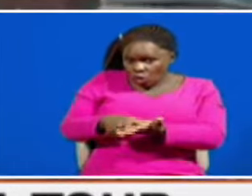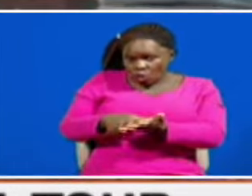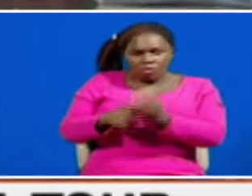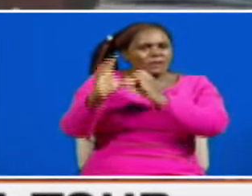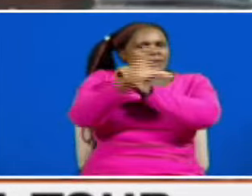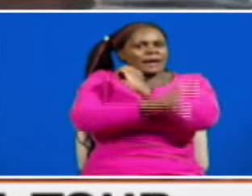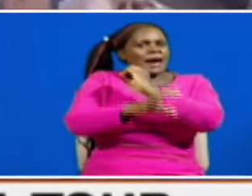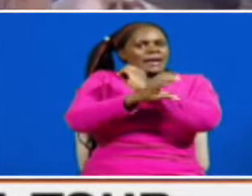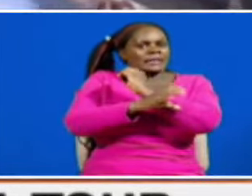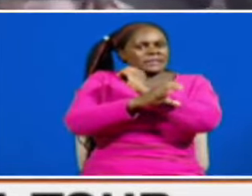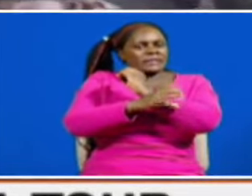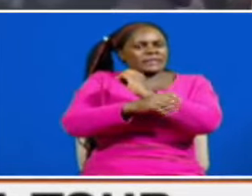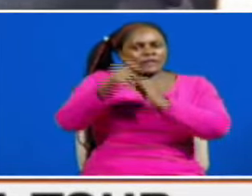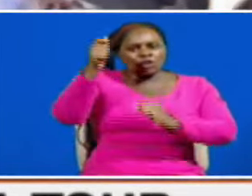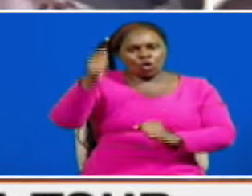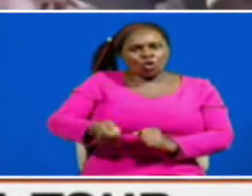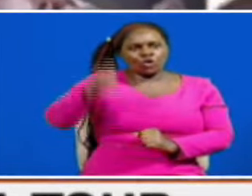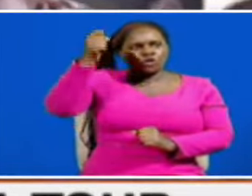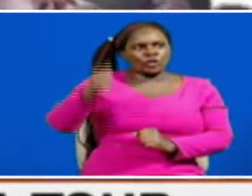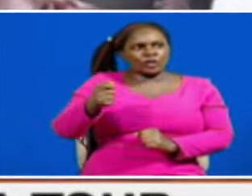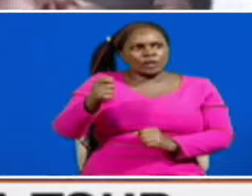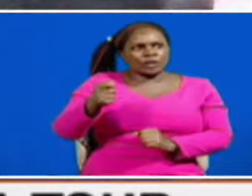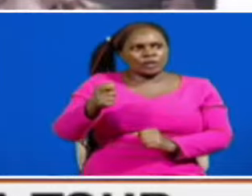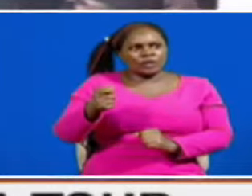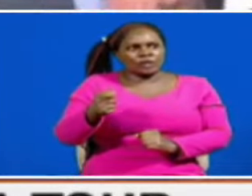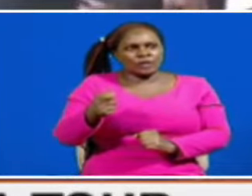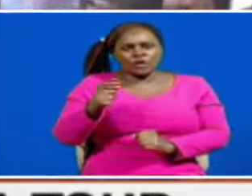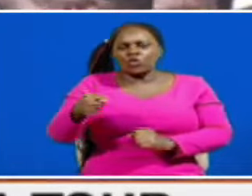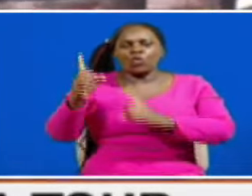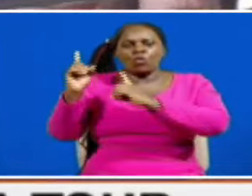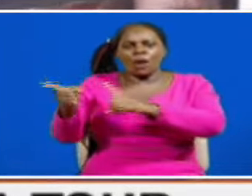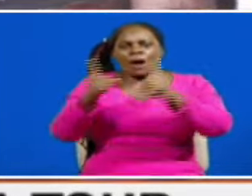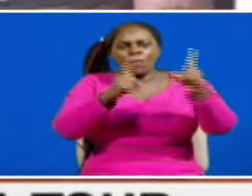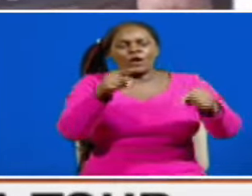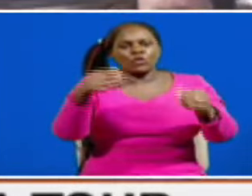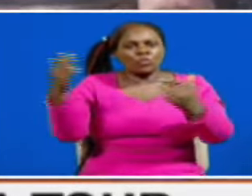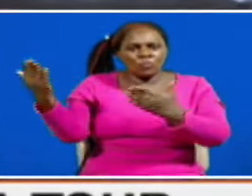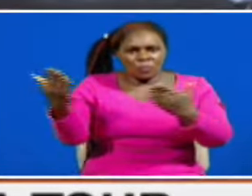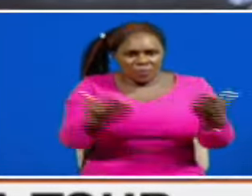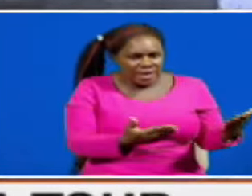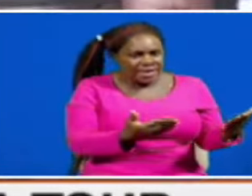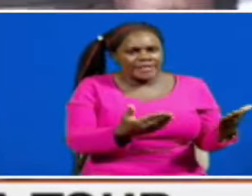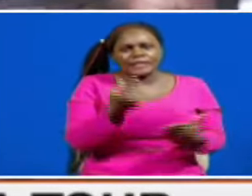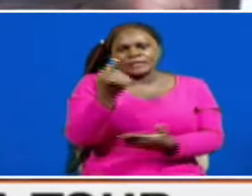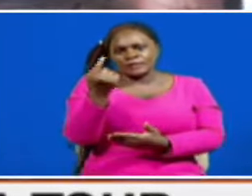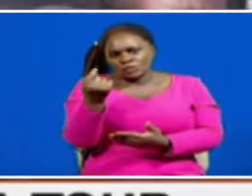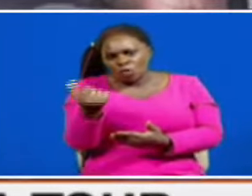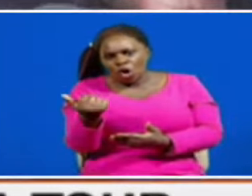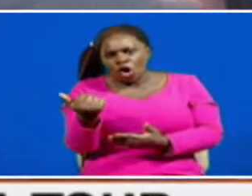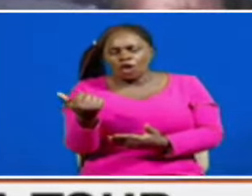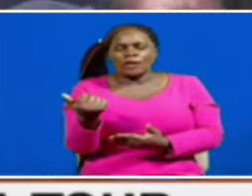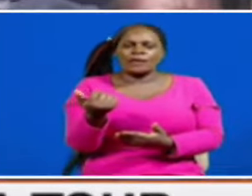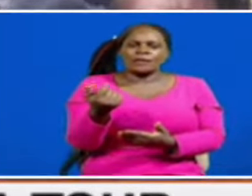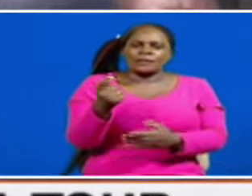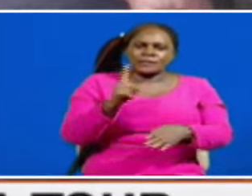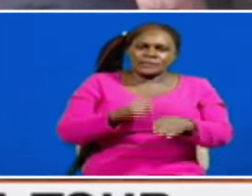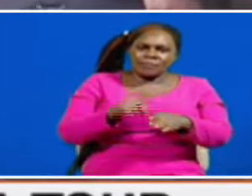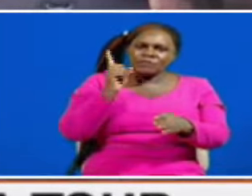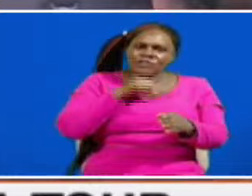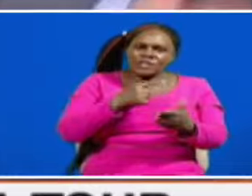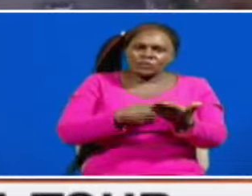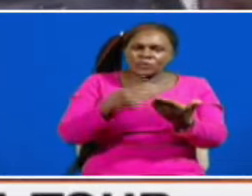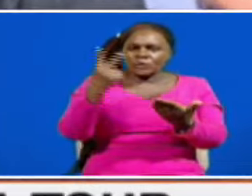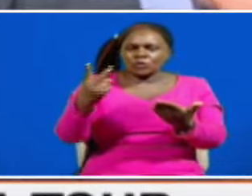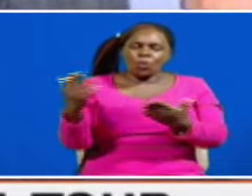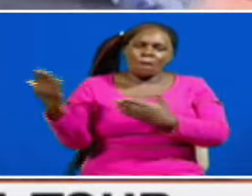yetu ingepigwa mnada. Kuna wale wanasema unatembea sana. Hapa kwetu ya excellence, ukimaliza wiki mbili, unakuja na unakuja na kitu